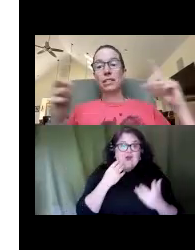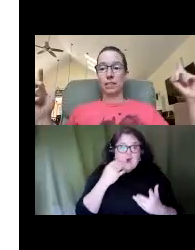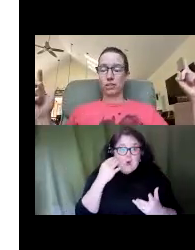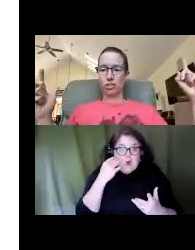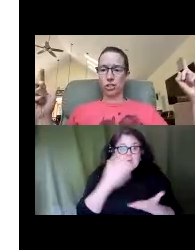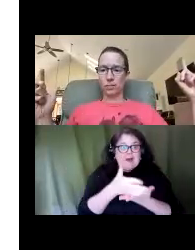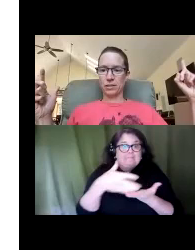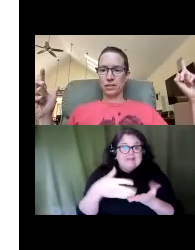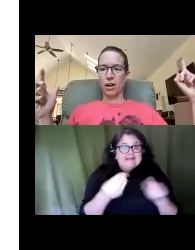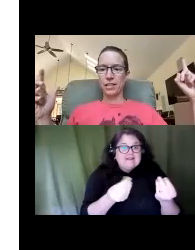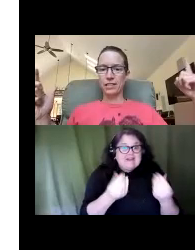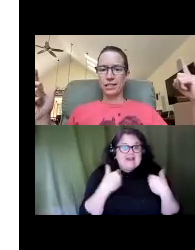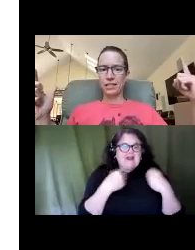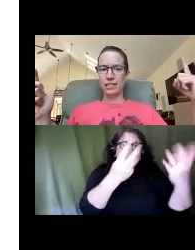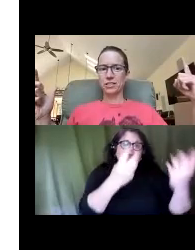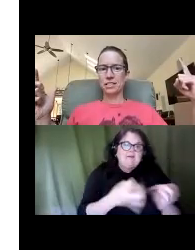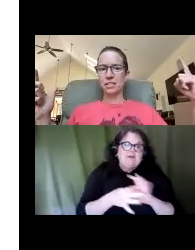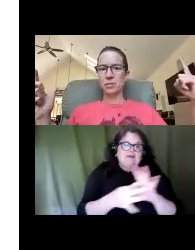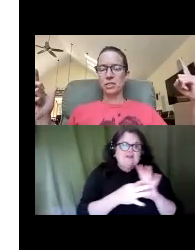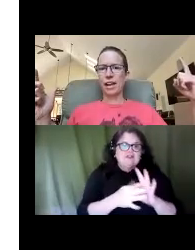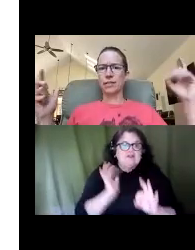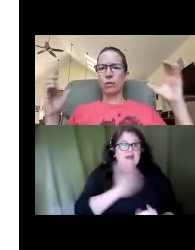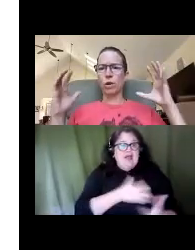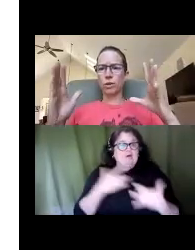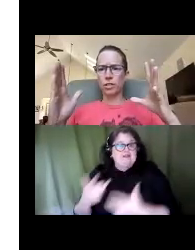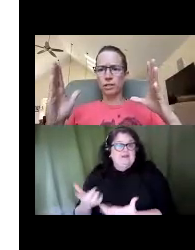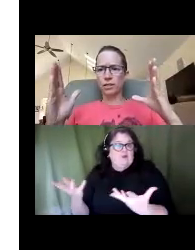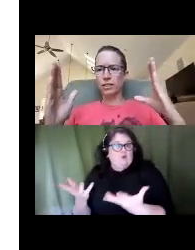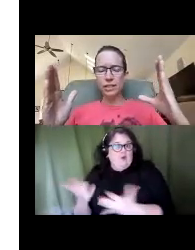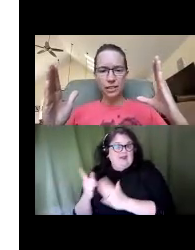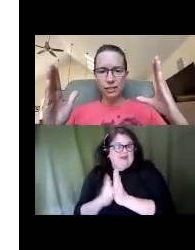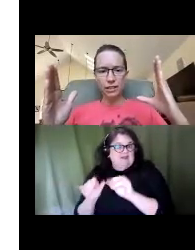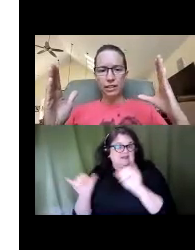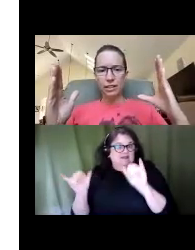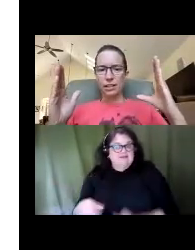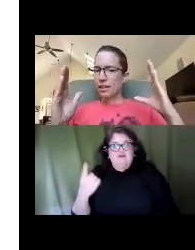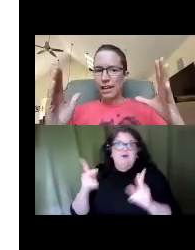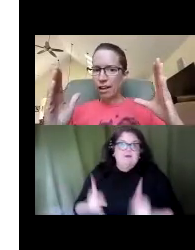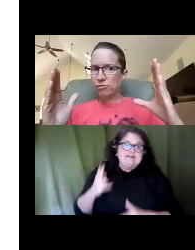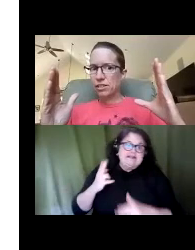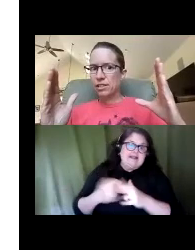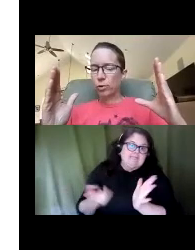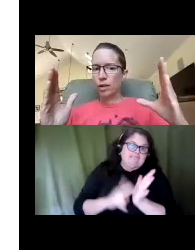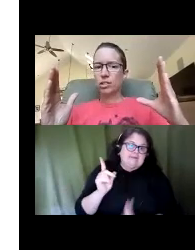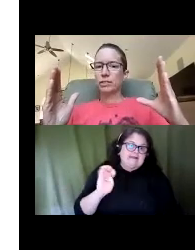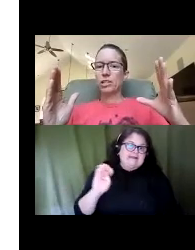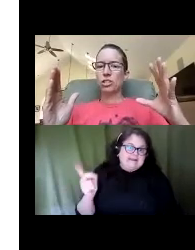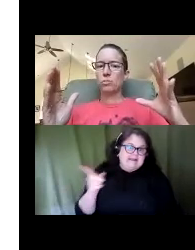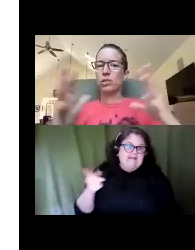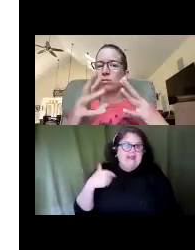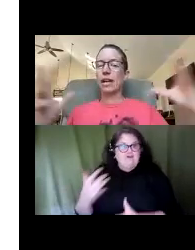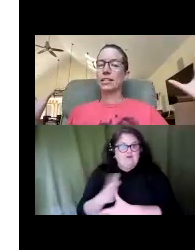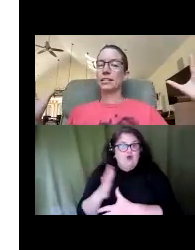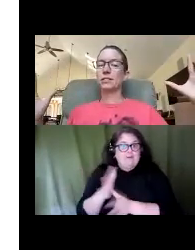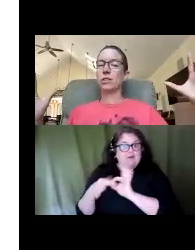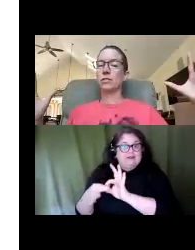many relationships. Our tendency in this legal system is to have like one person on the deed and they have the primary relationship.